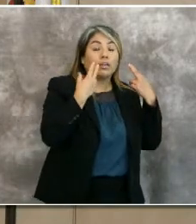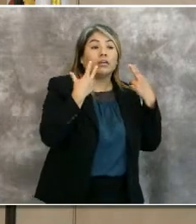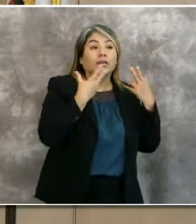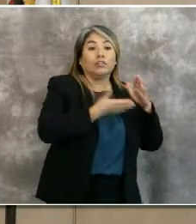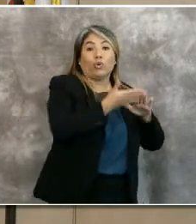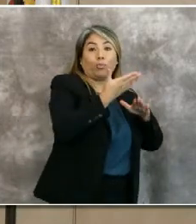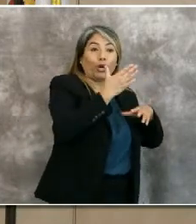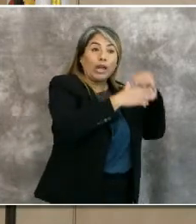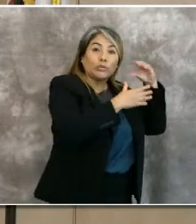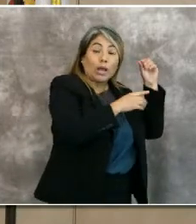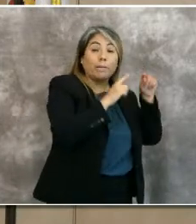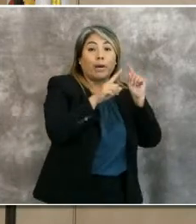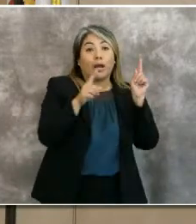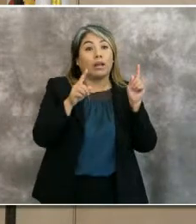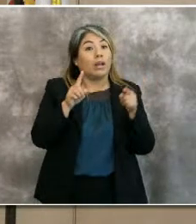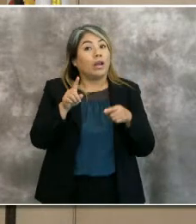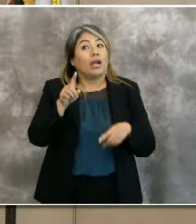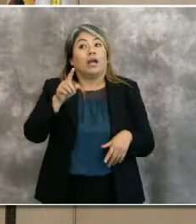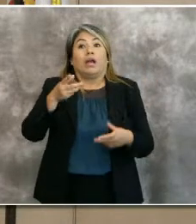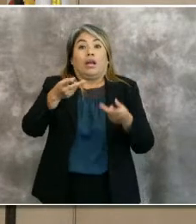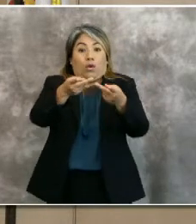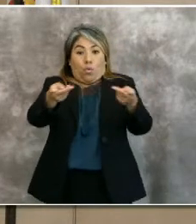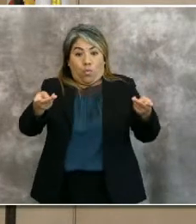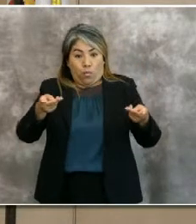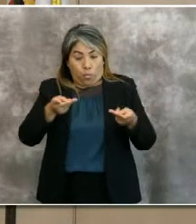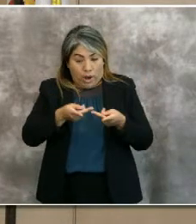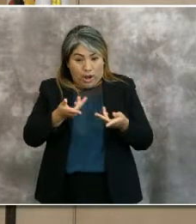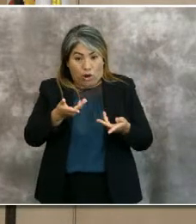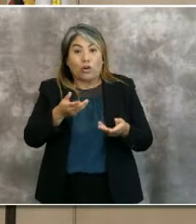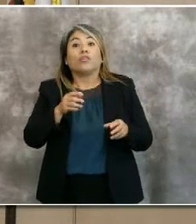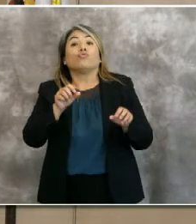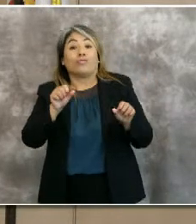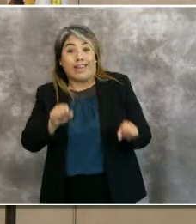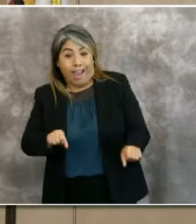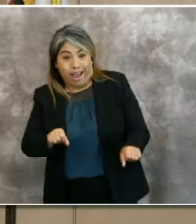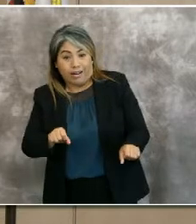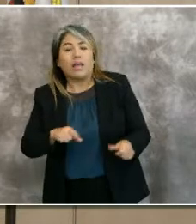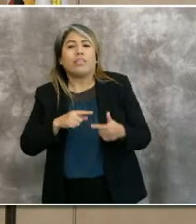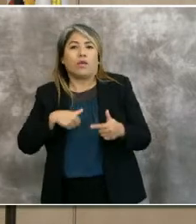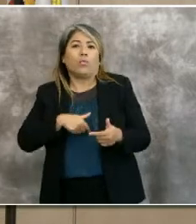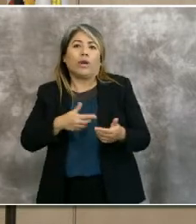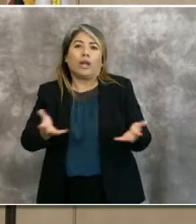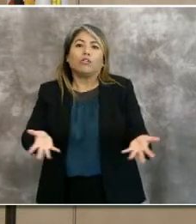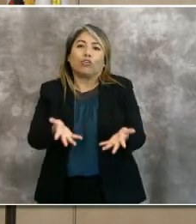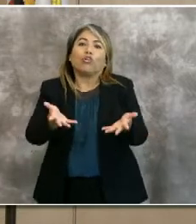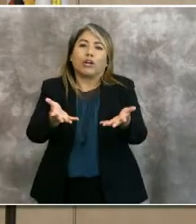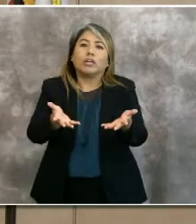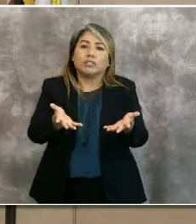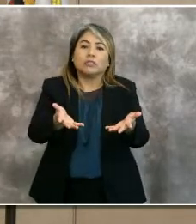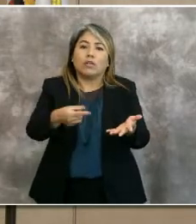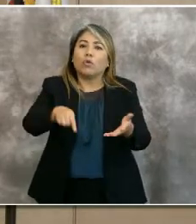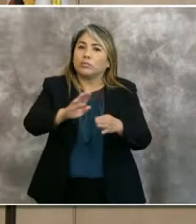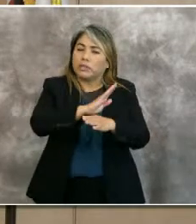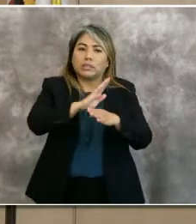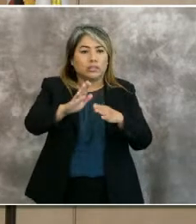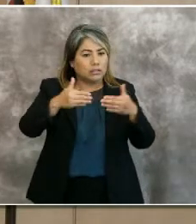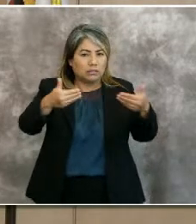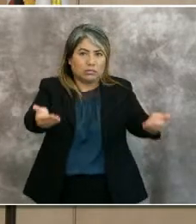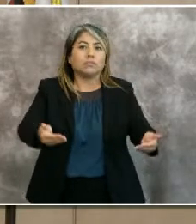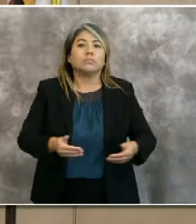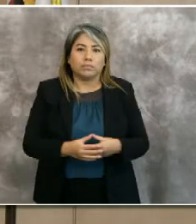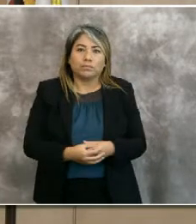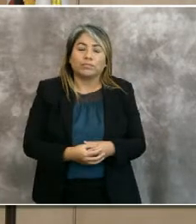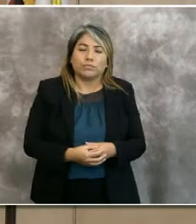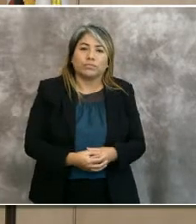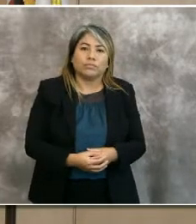outside, but where possible, where that is possible, we encourage those businesses to do that.